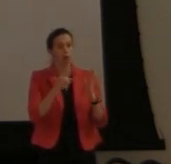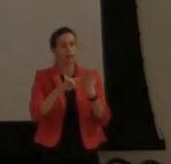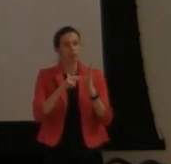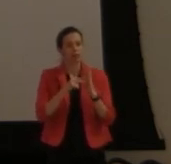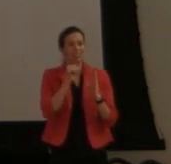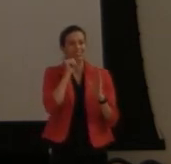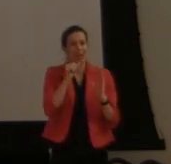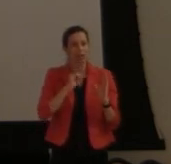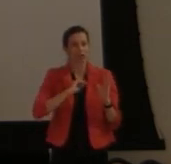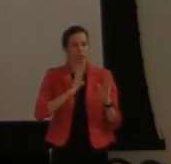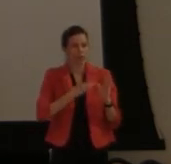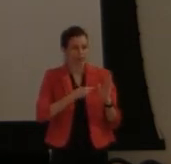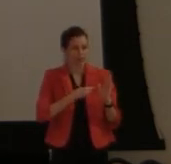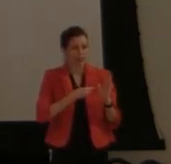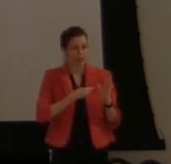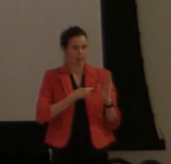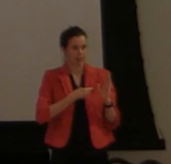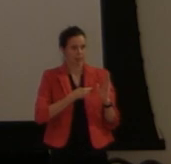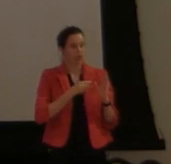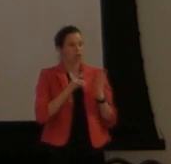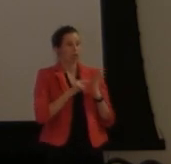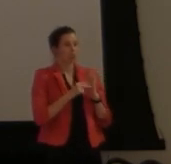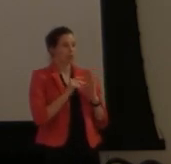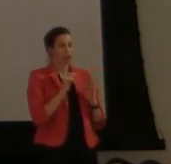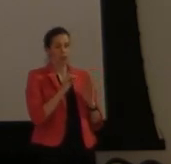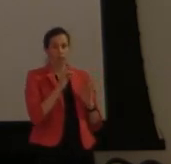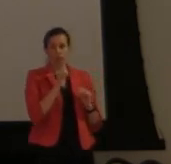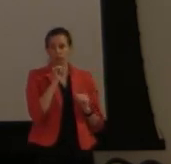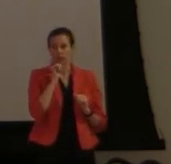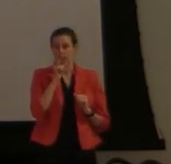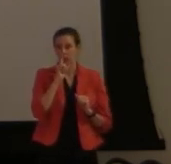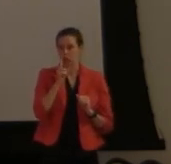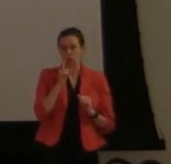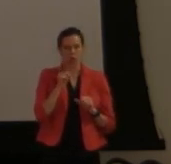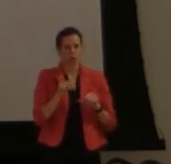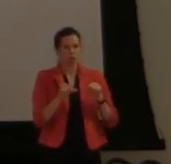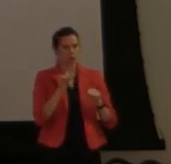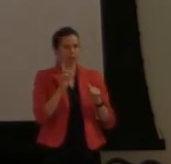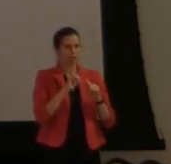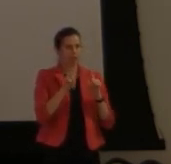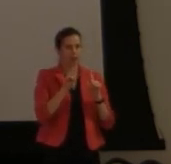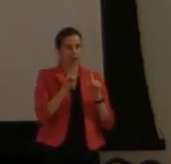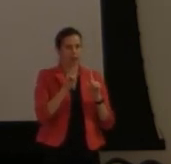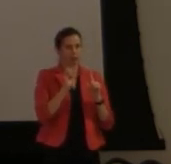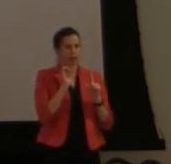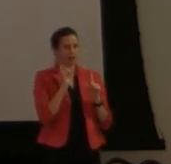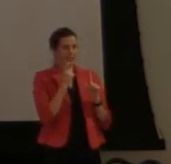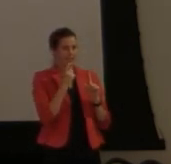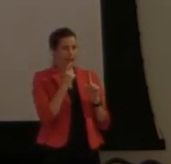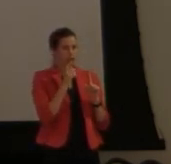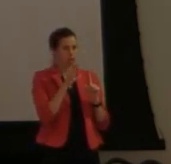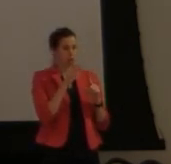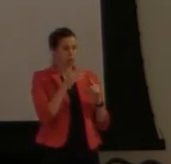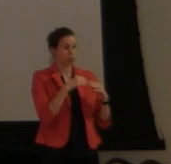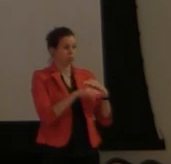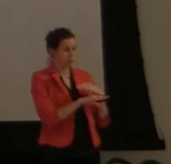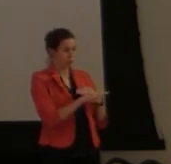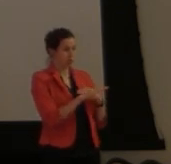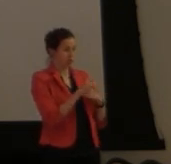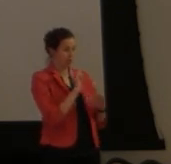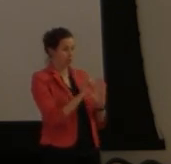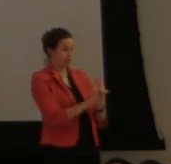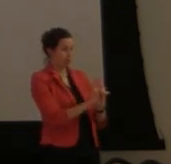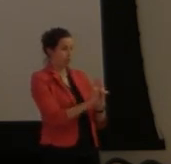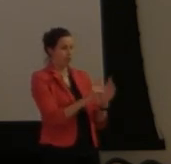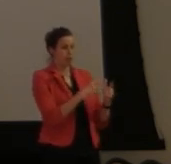trans. So if you don't feel any incongruence between the sex you were assigned at birth and how you identify in